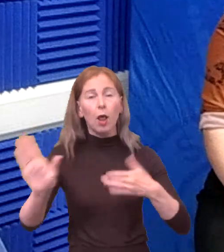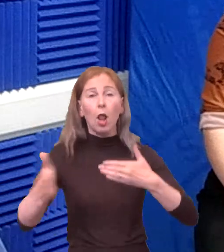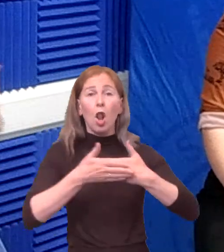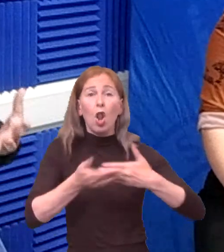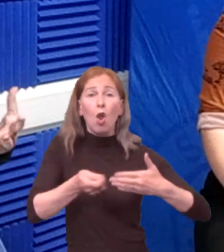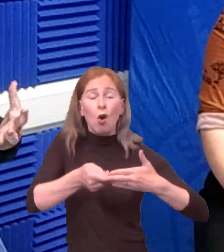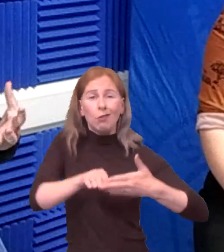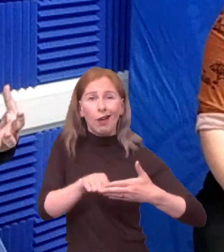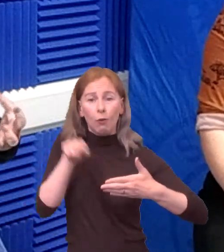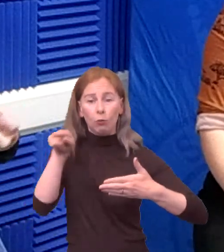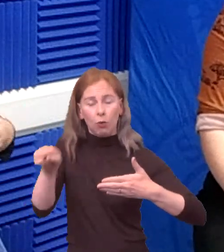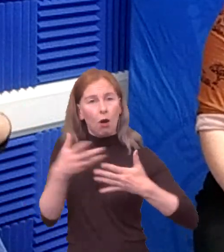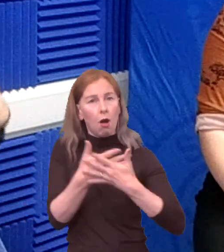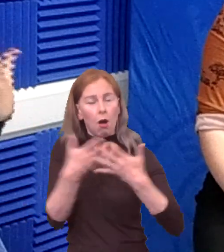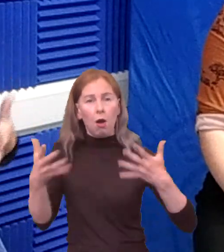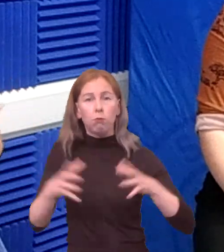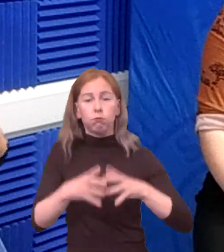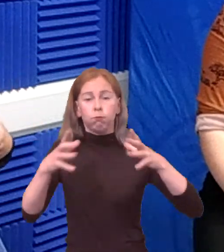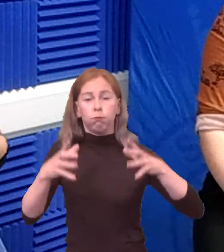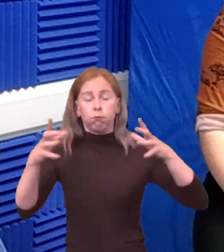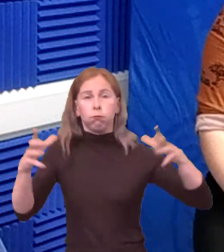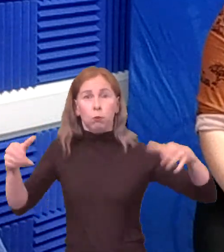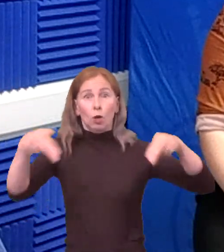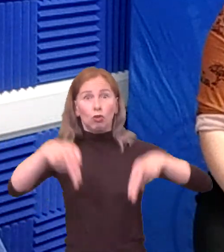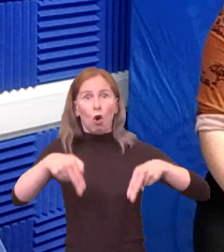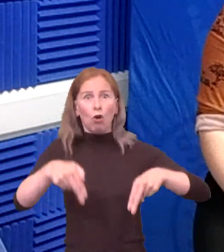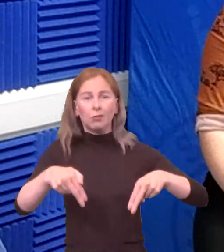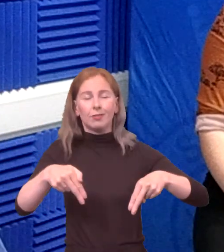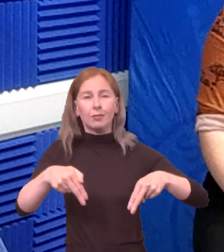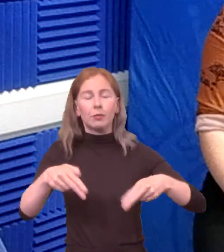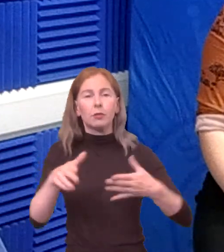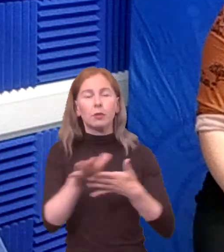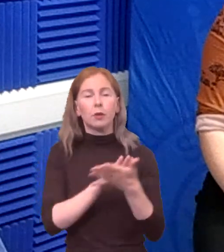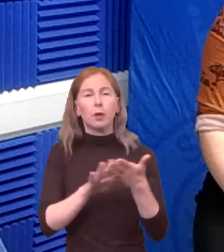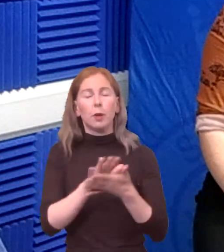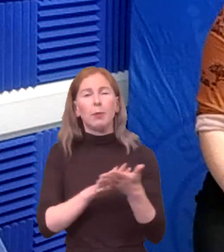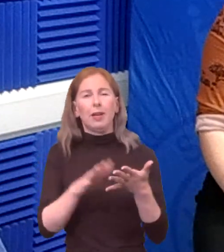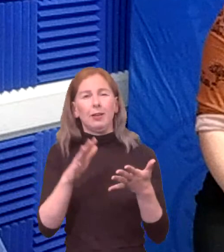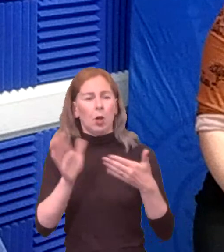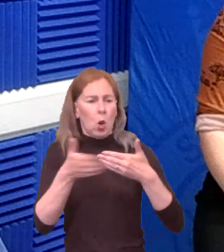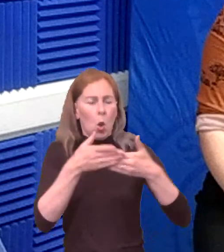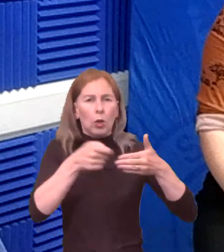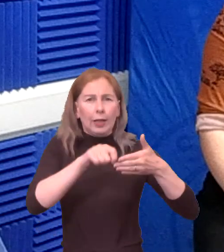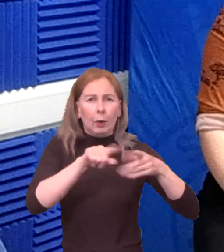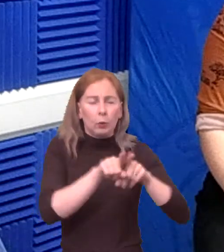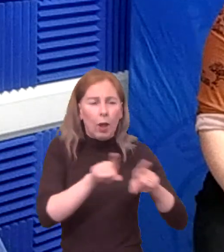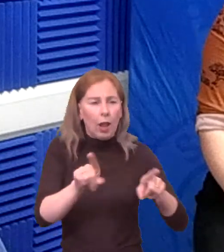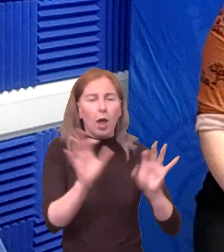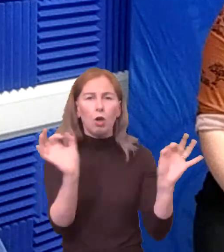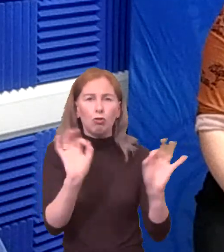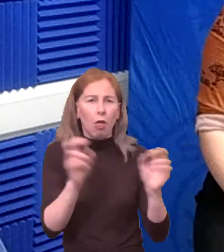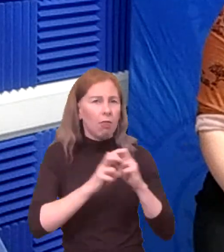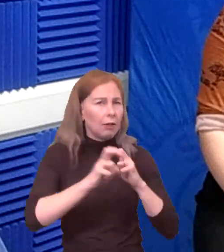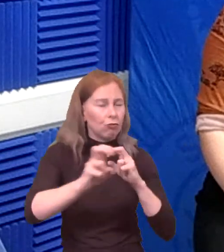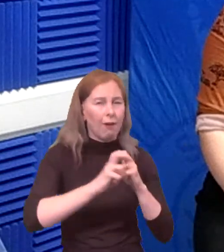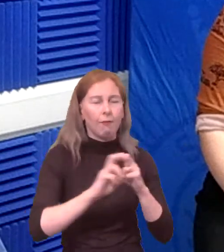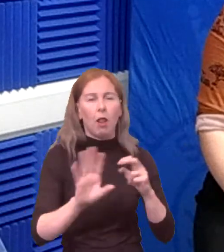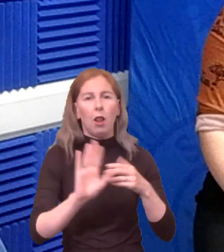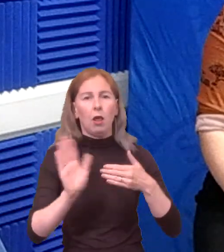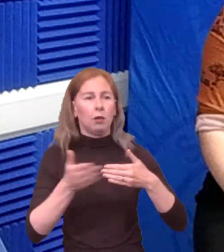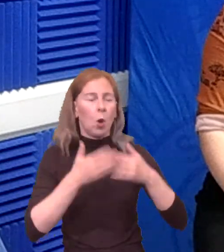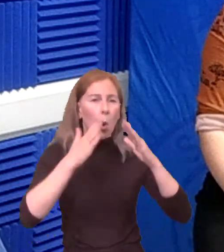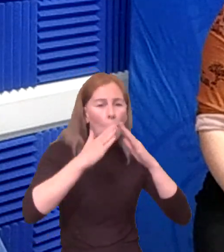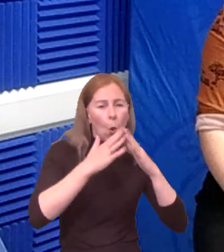have been exposed to this sort of environment before, just because people might not have been able to travel, or they might be in the area